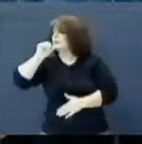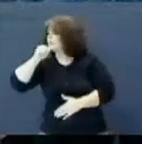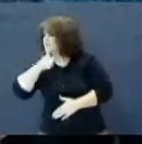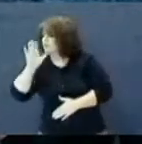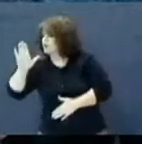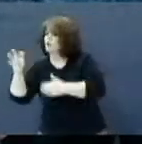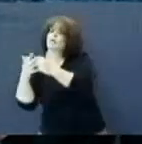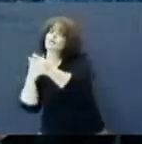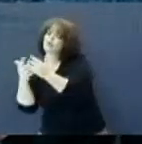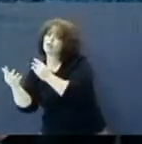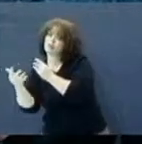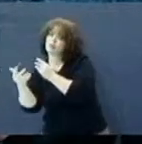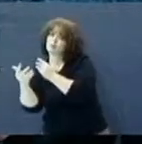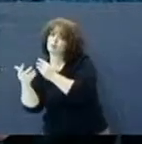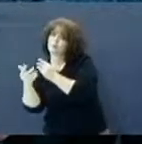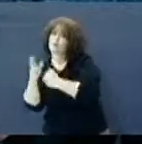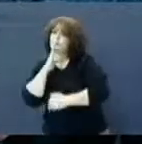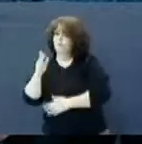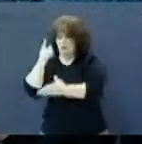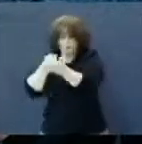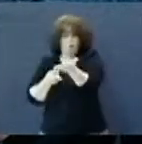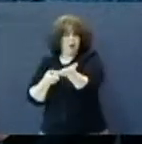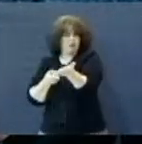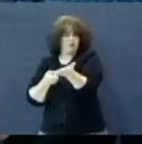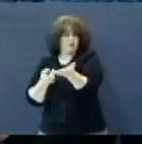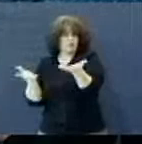foot to be what?